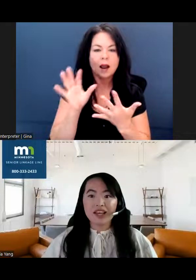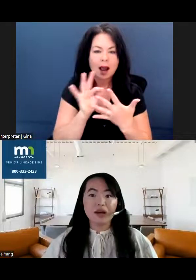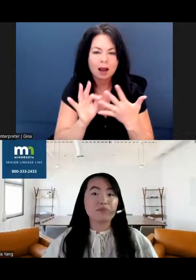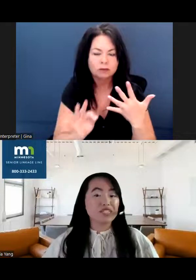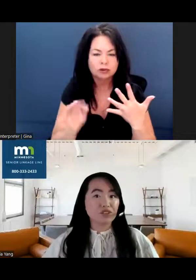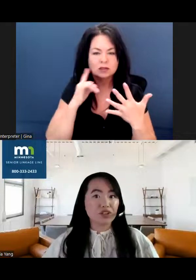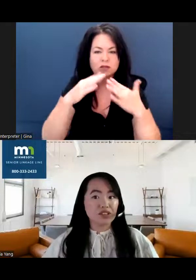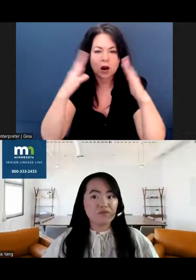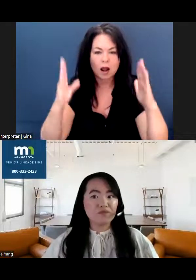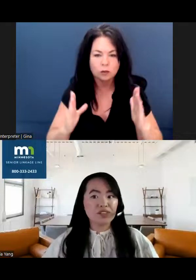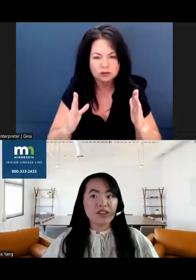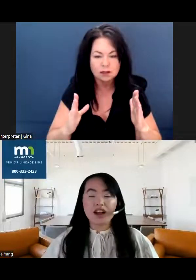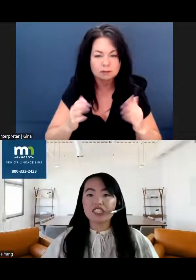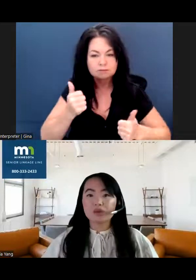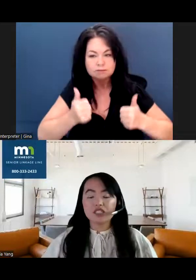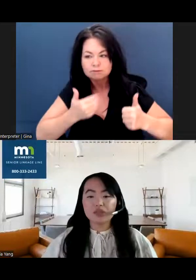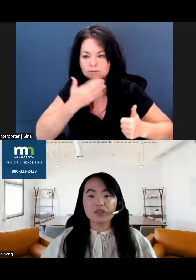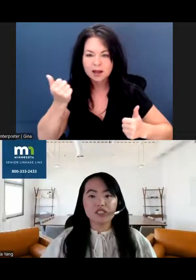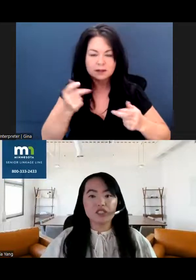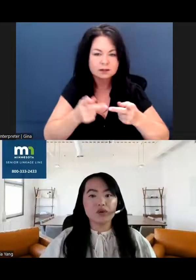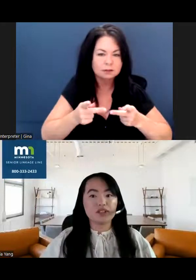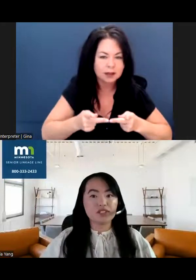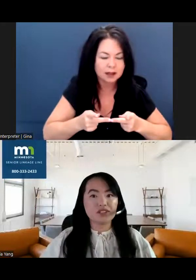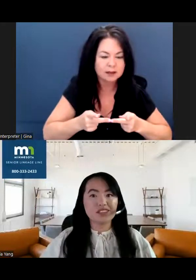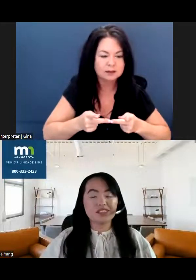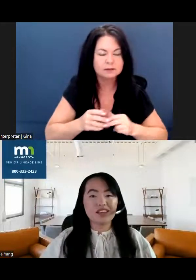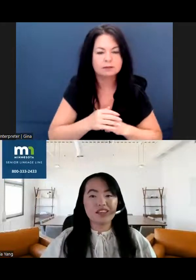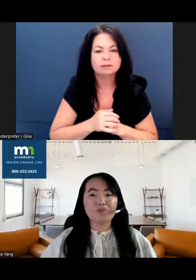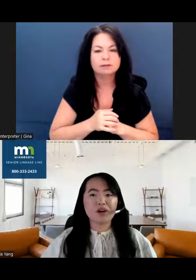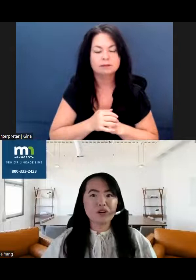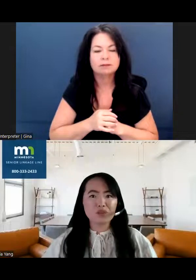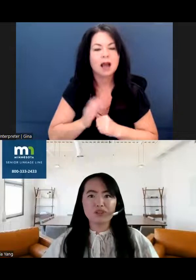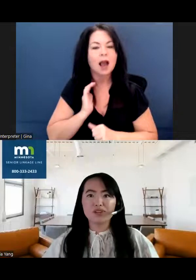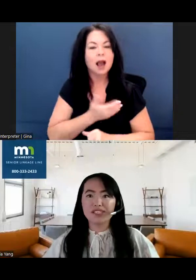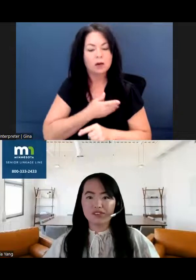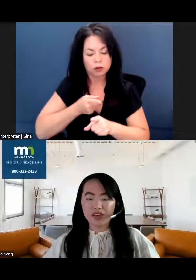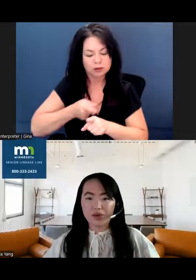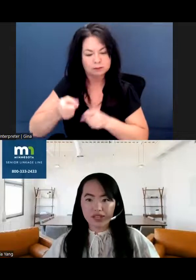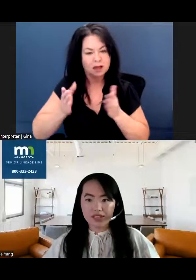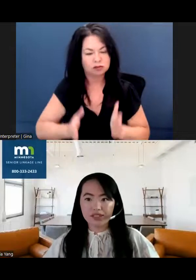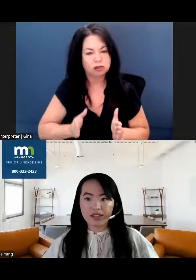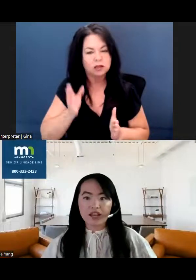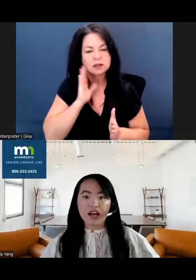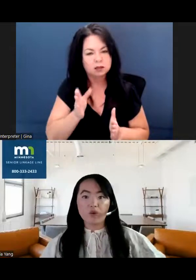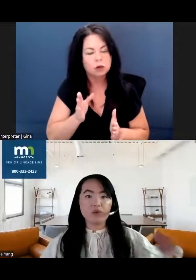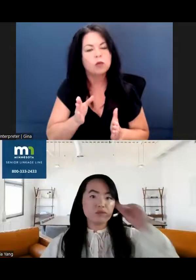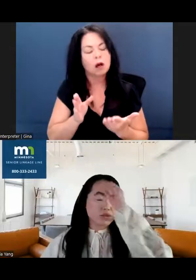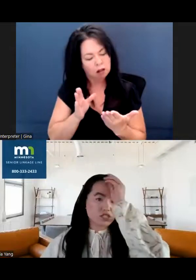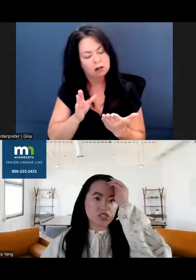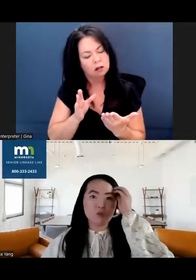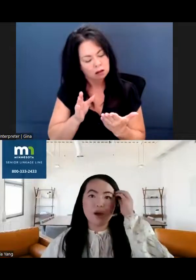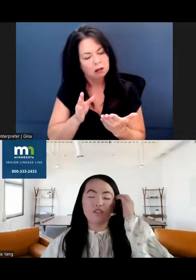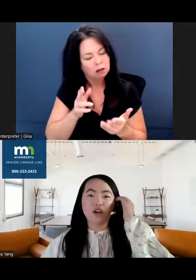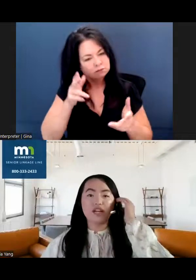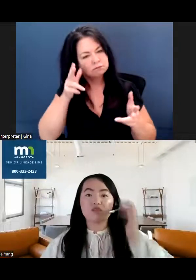best place for you to live. Our specialists will listen to your concerns and then partner with you to identify your needs. We will